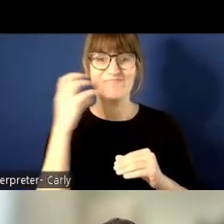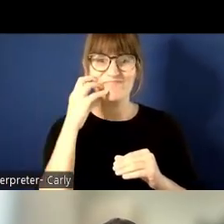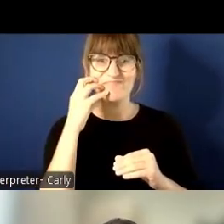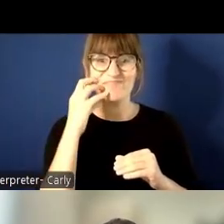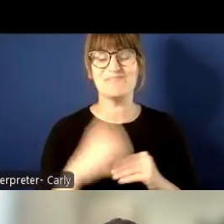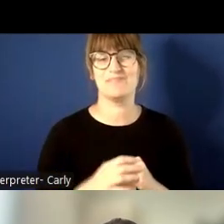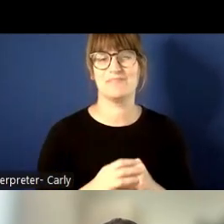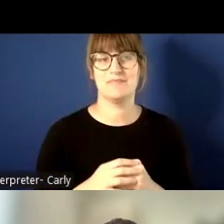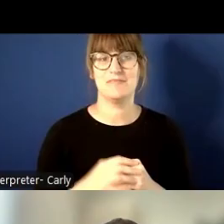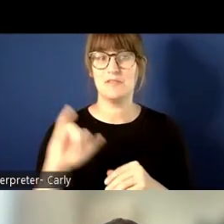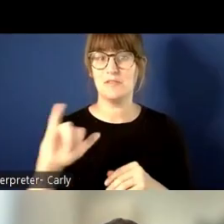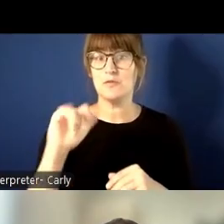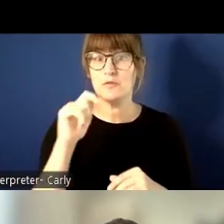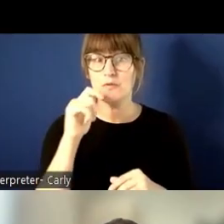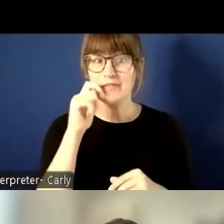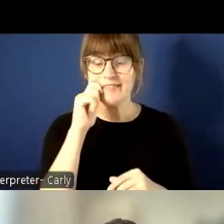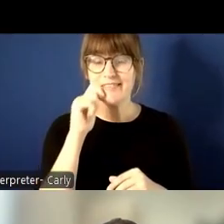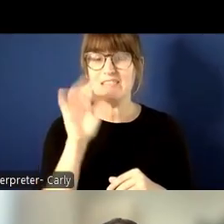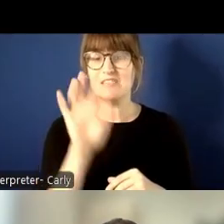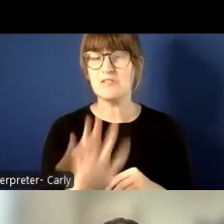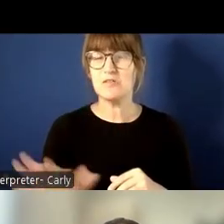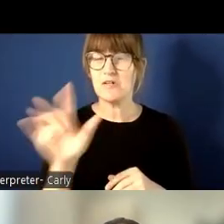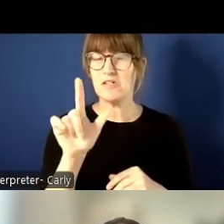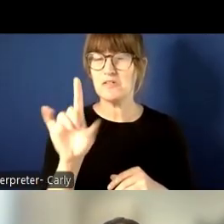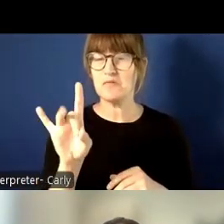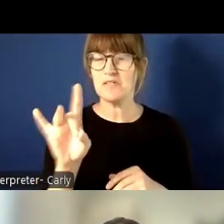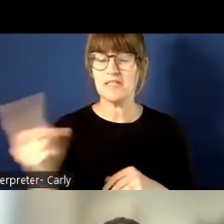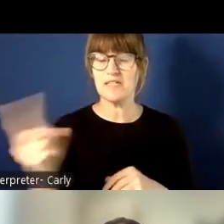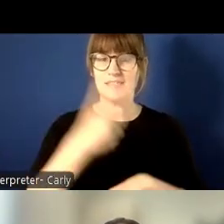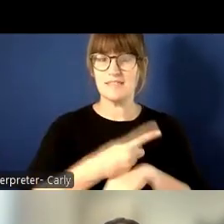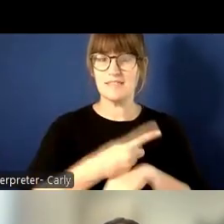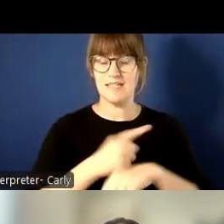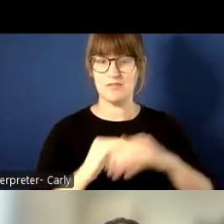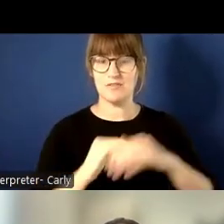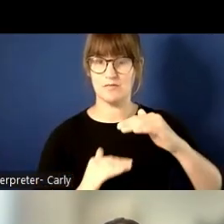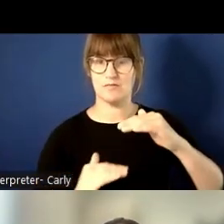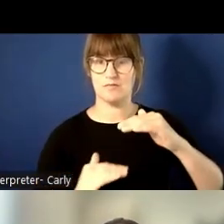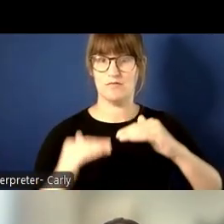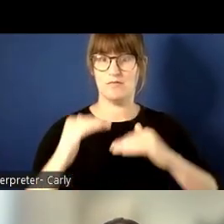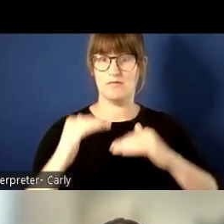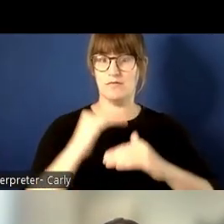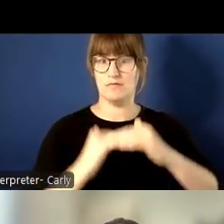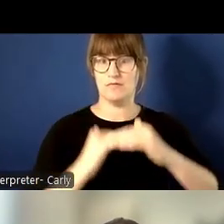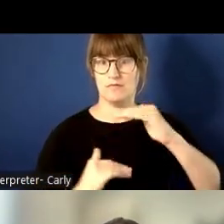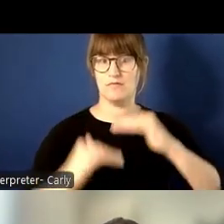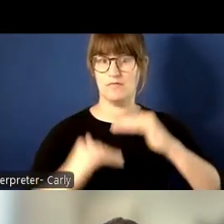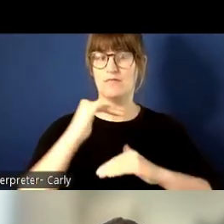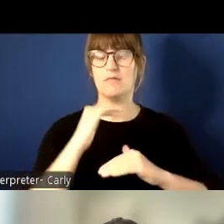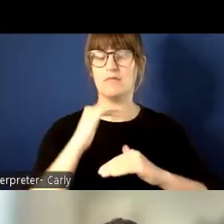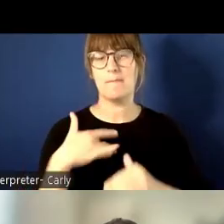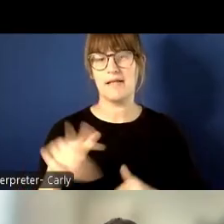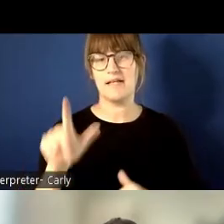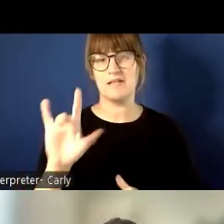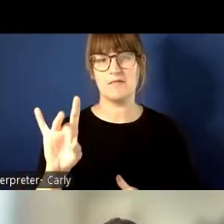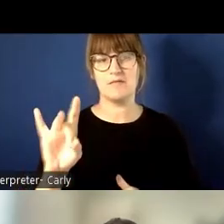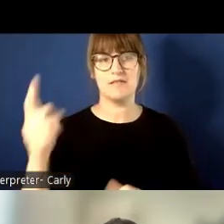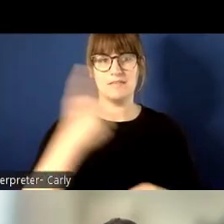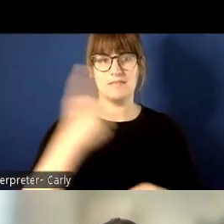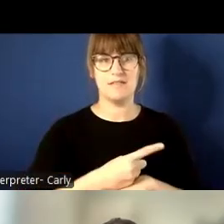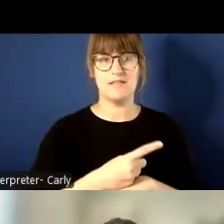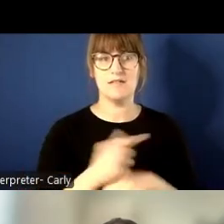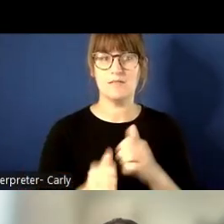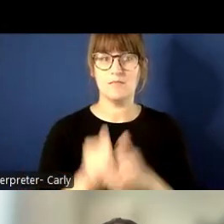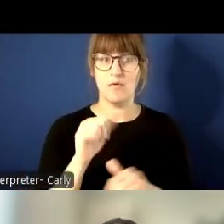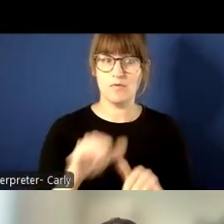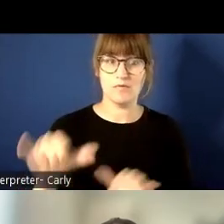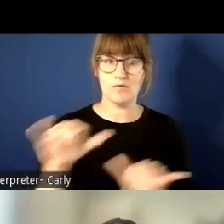your skin cells take about 28 days to go through the cycle to get to the top of the skin. The most common cell in the skin are keratinocytes. They're the major population that